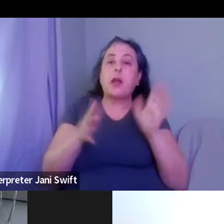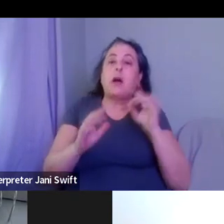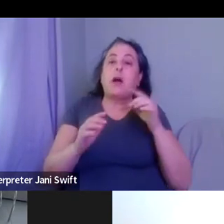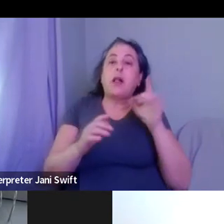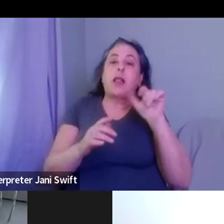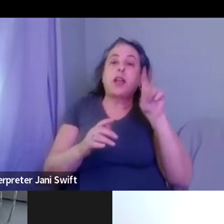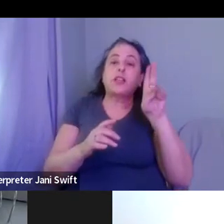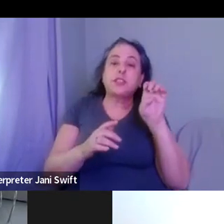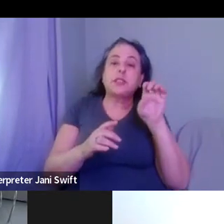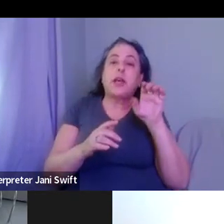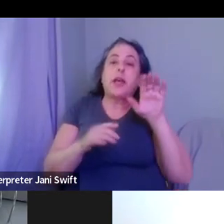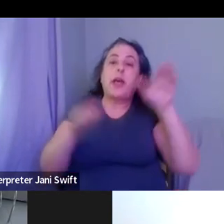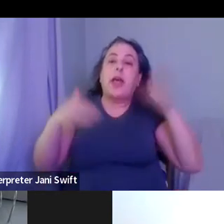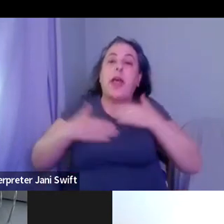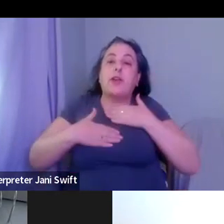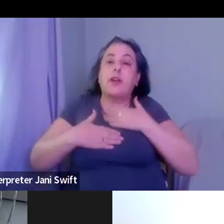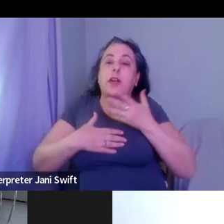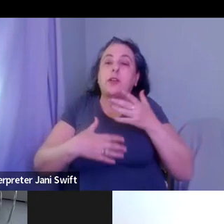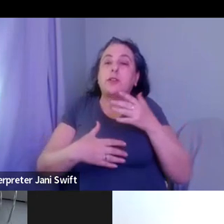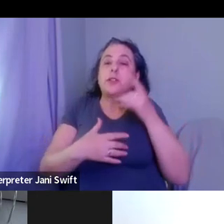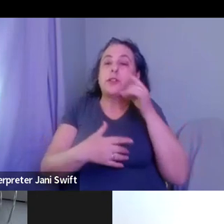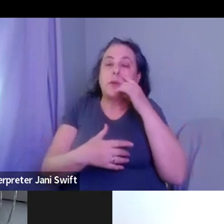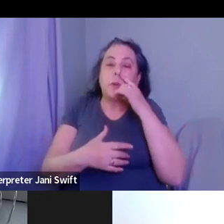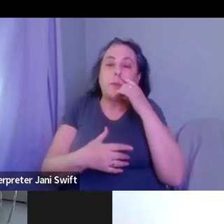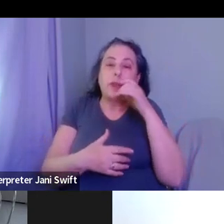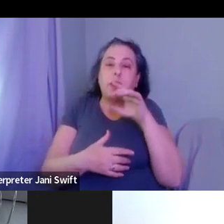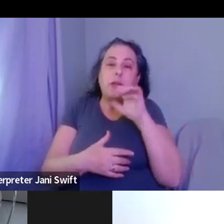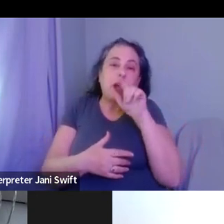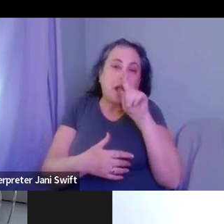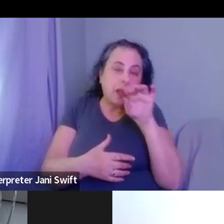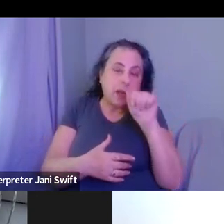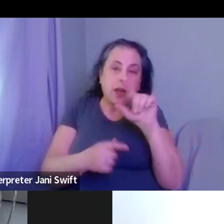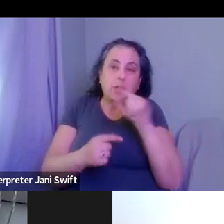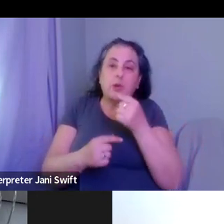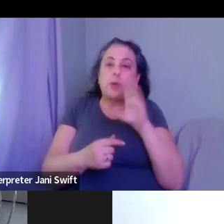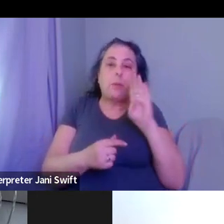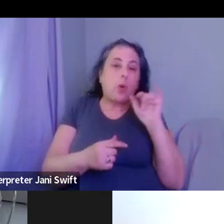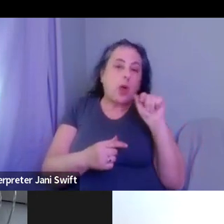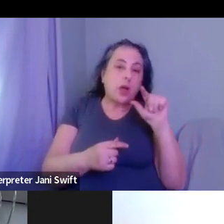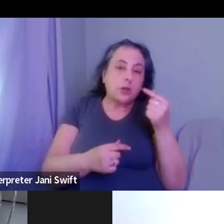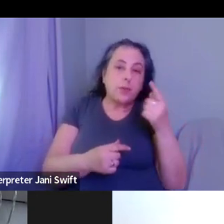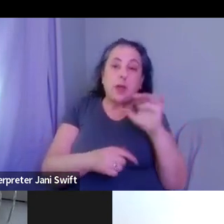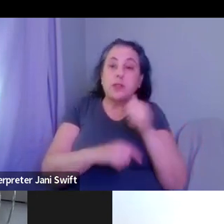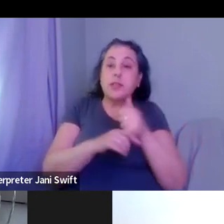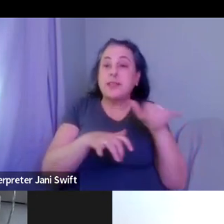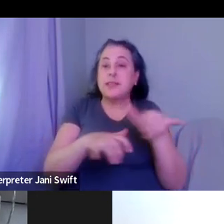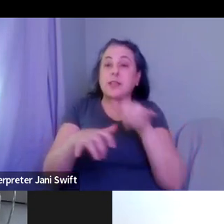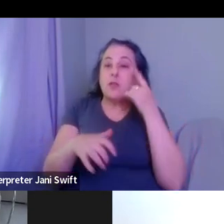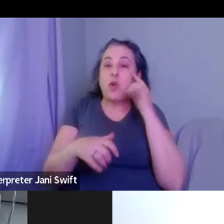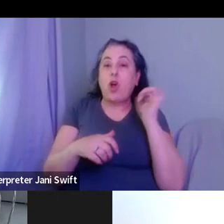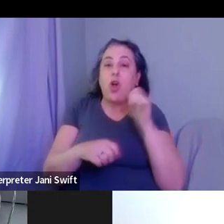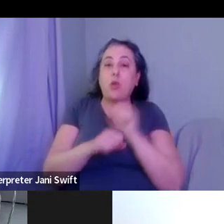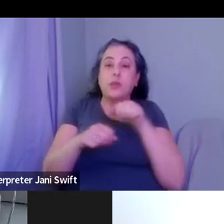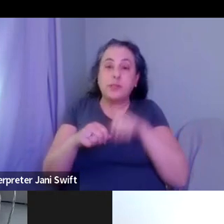that's the Boca group, that's the Alinea group. And, they're setting the standards for all workers in